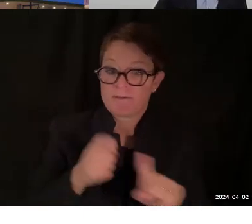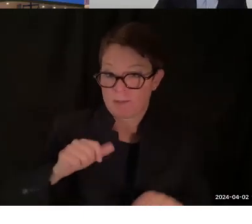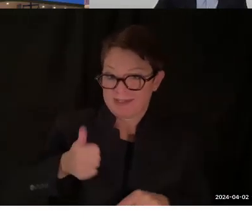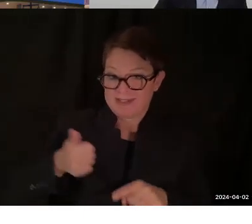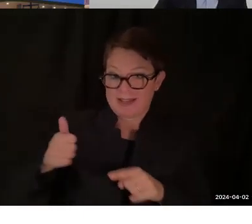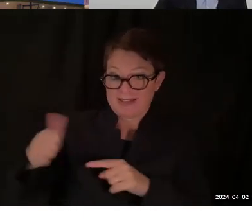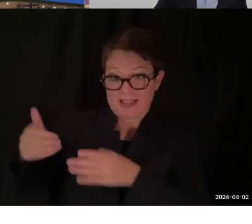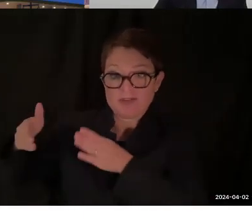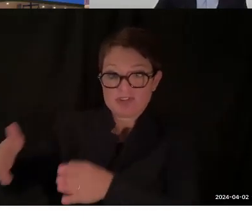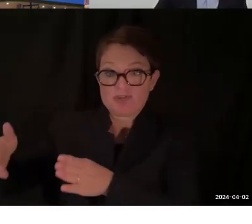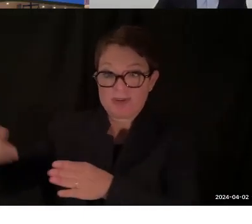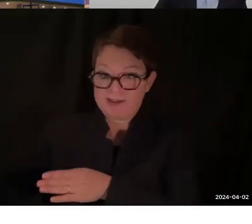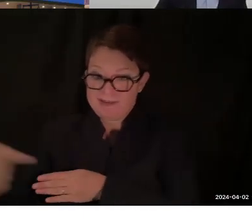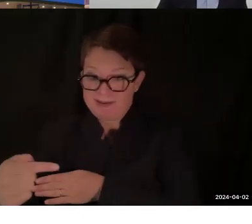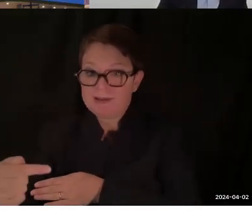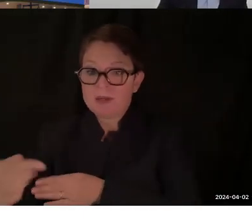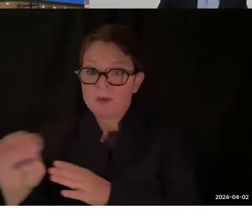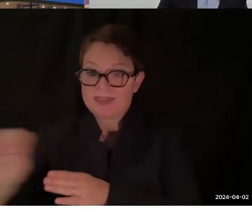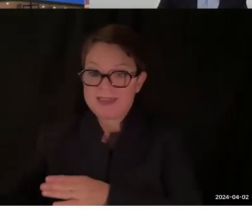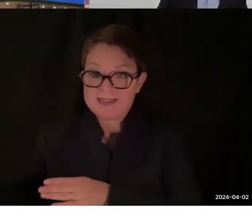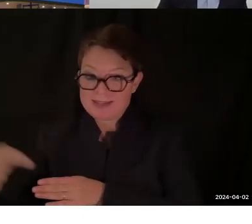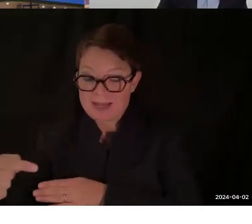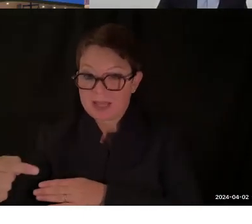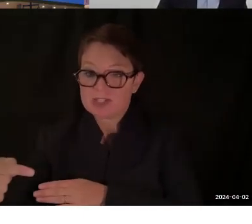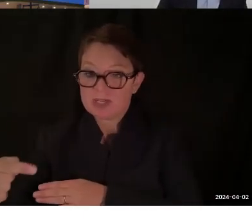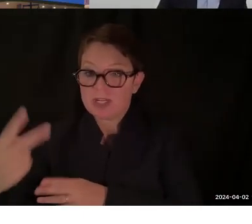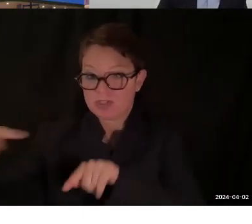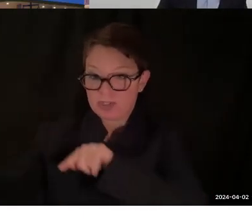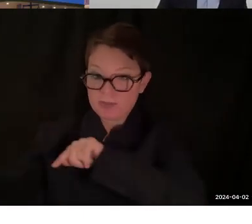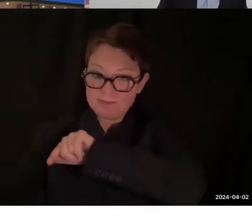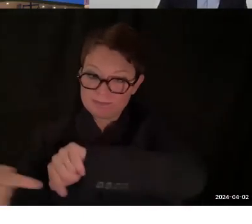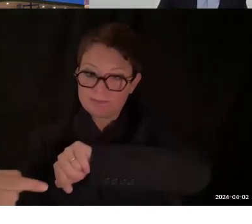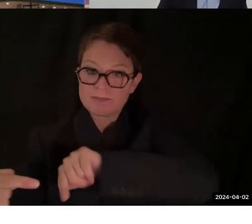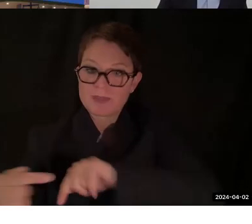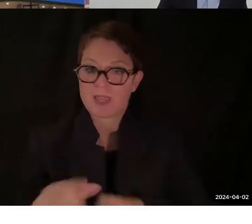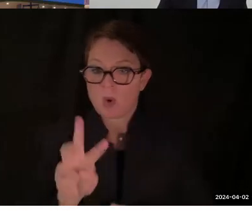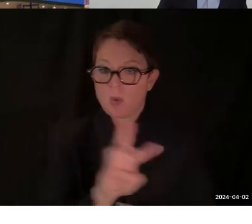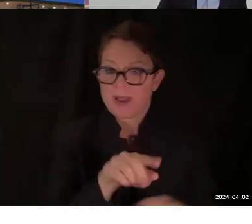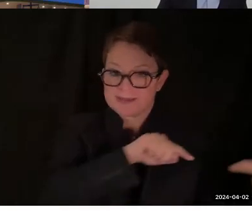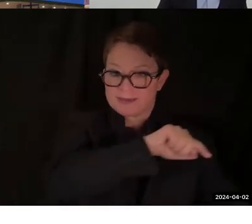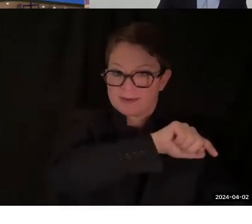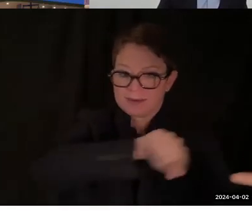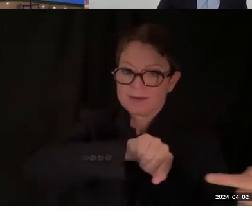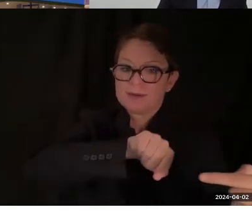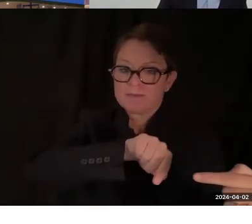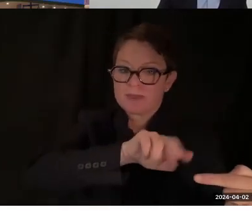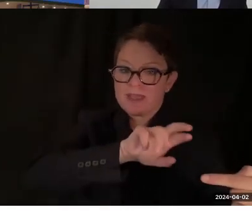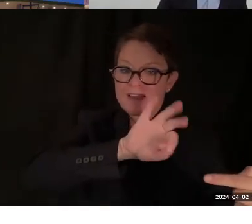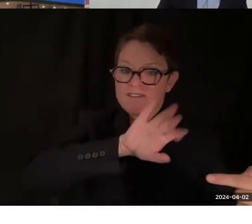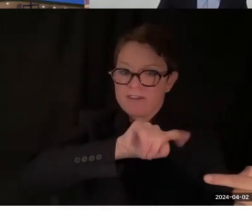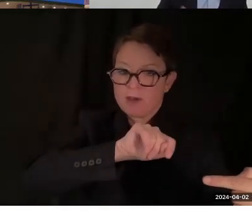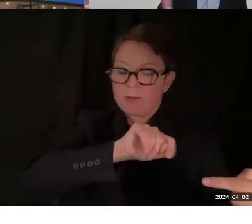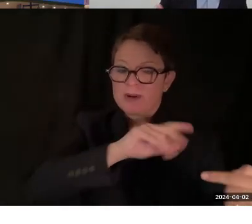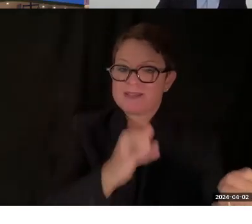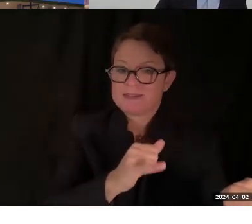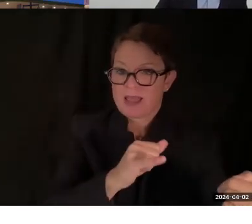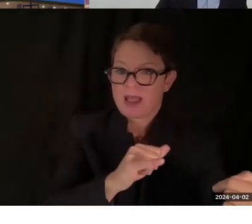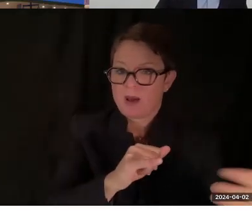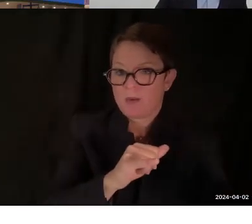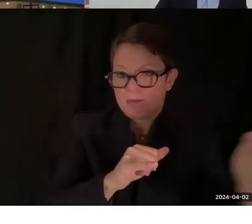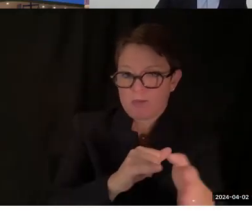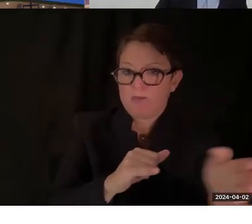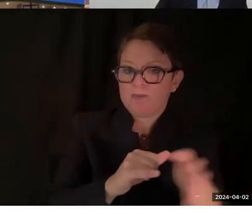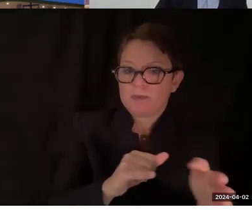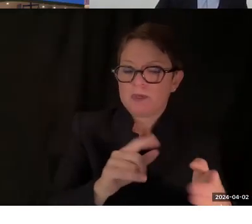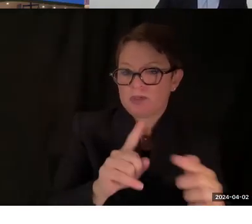Street with the east side connection at 2 different points, and the west side with the connection that's at Filbert that's now pulled